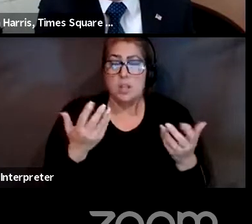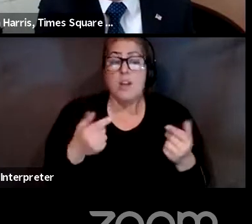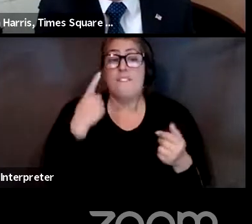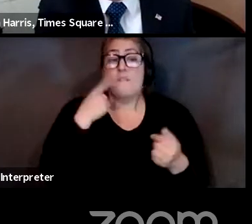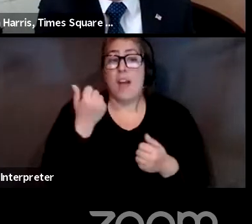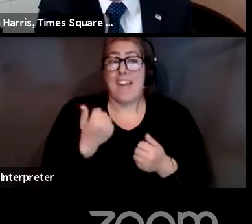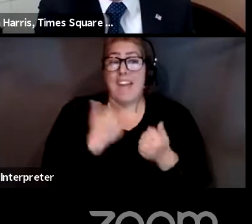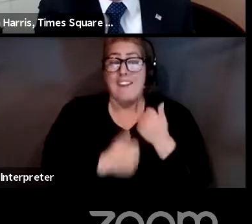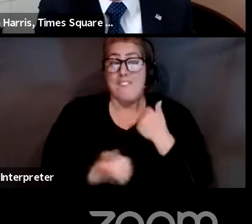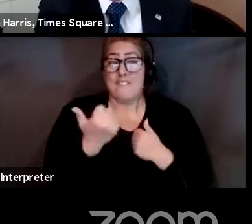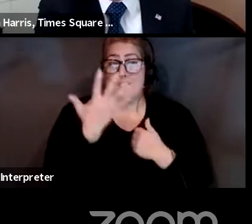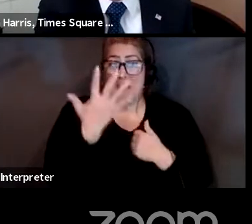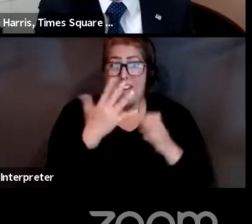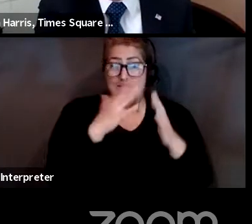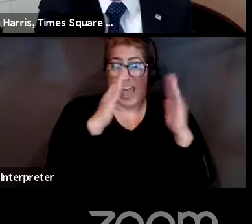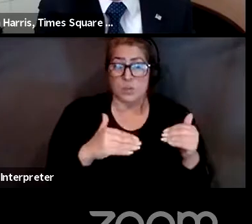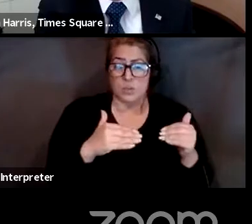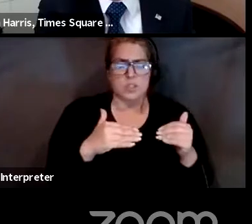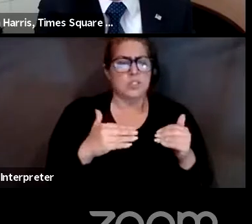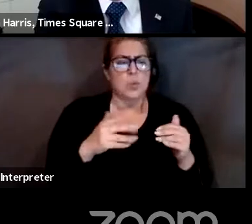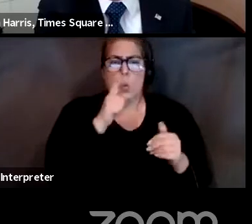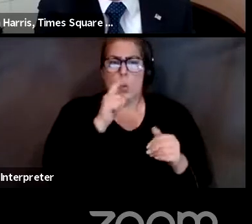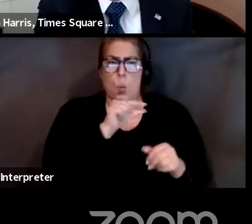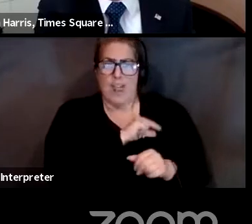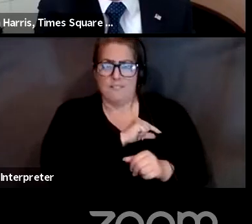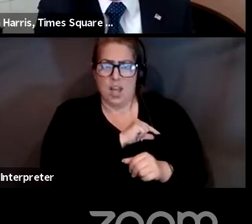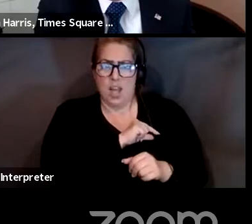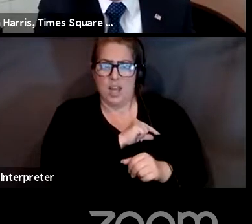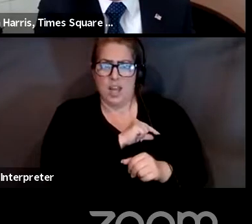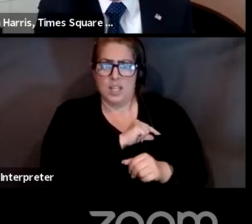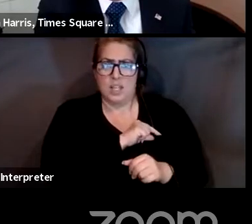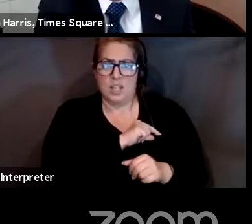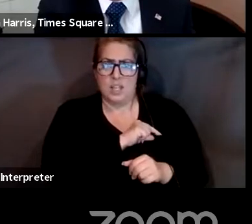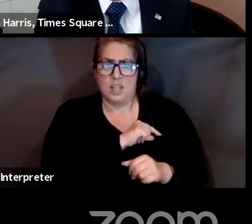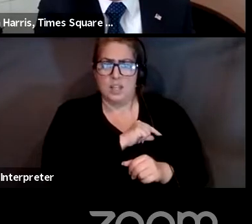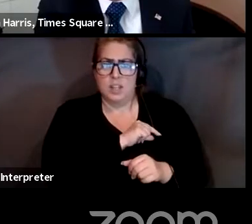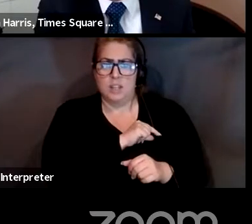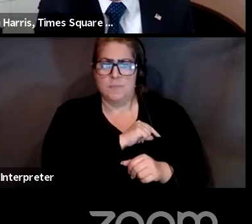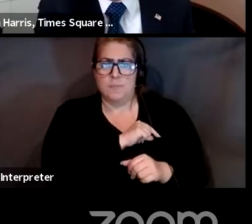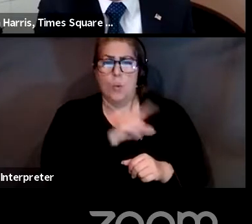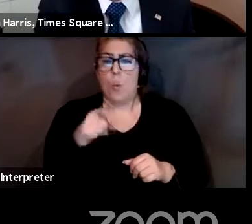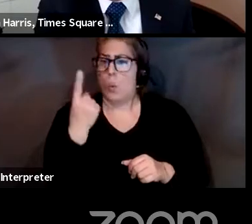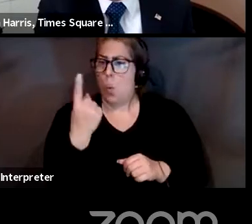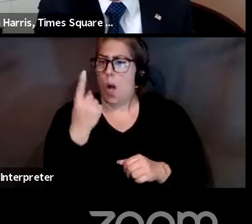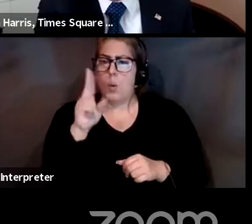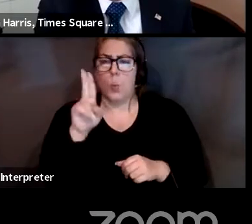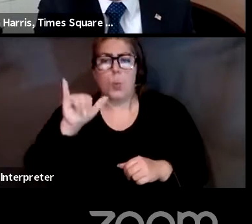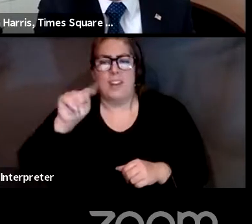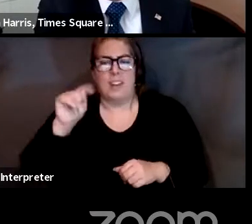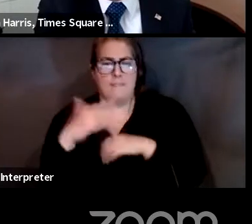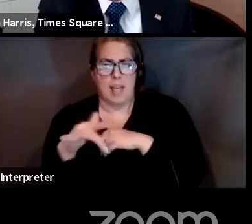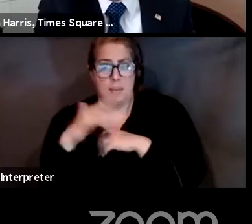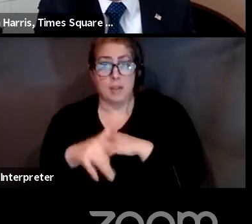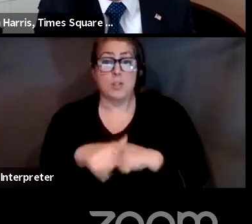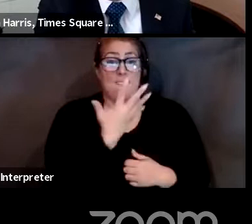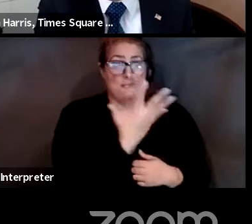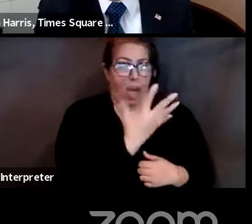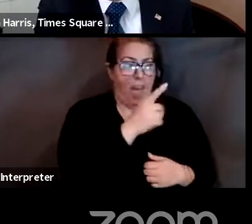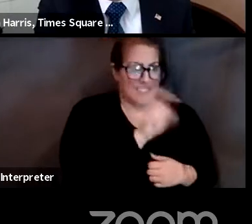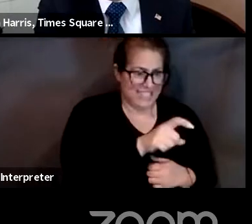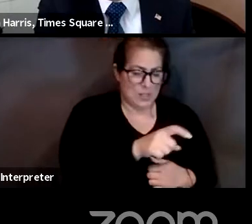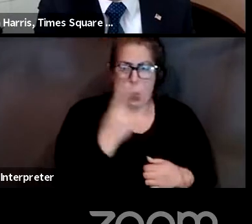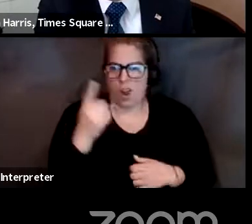qualify, that have gone through the entire process to qualify for supportive housing, there's only one unit available to them. So think about